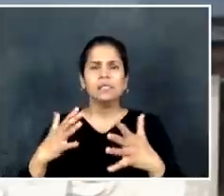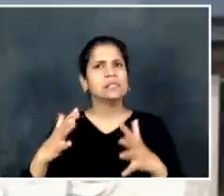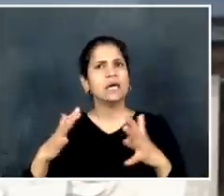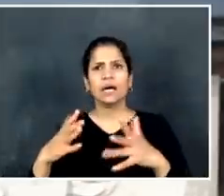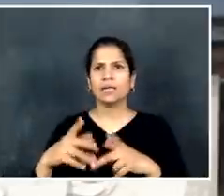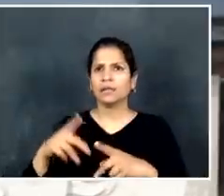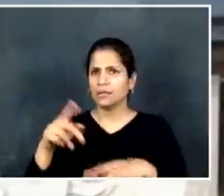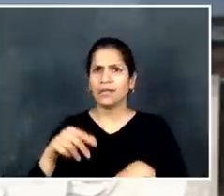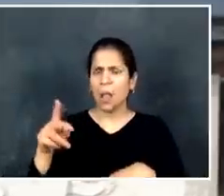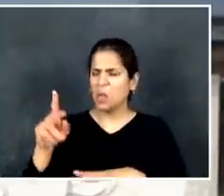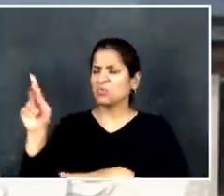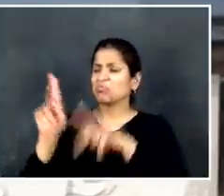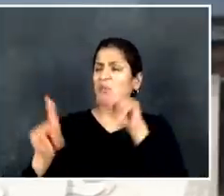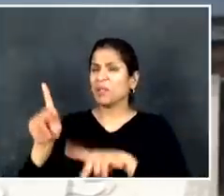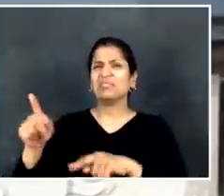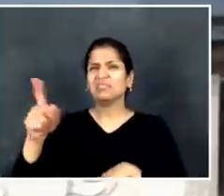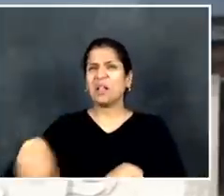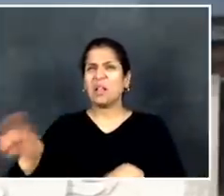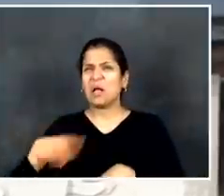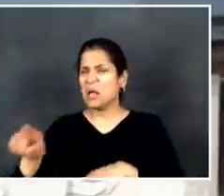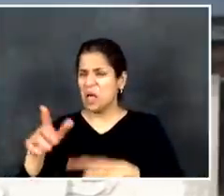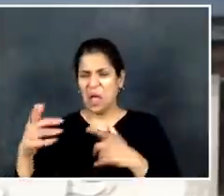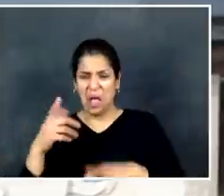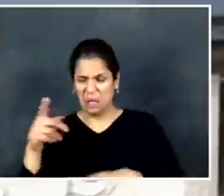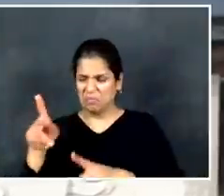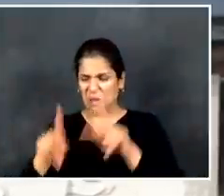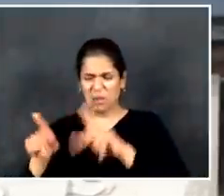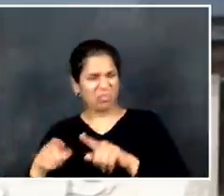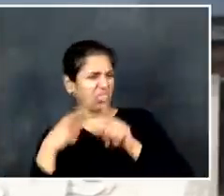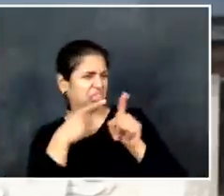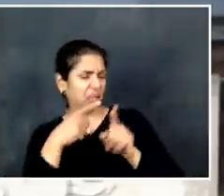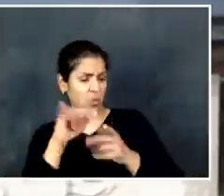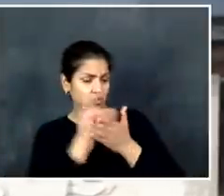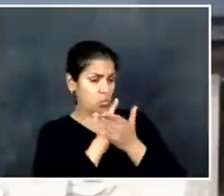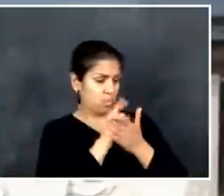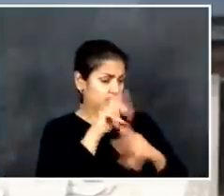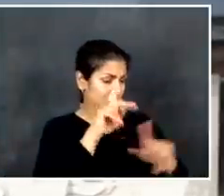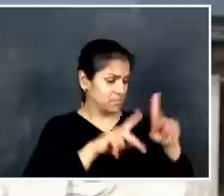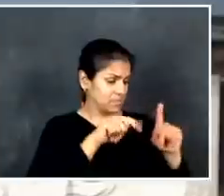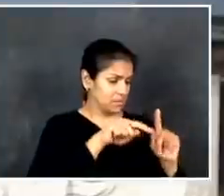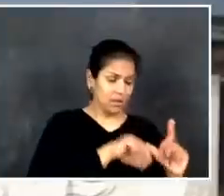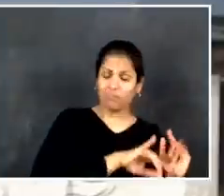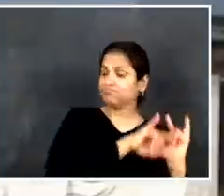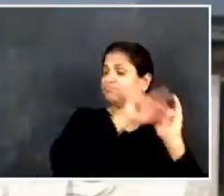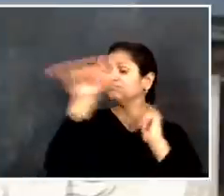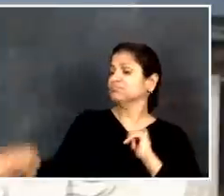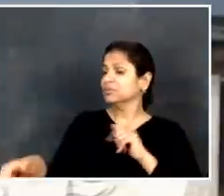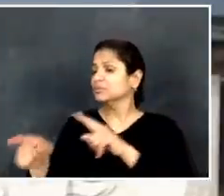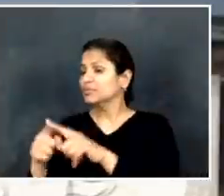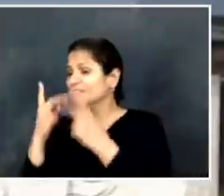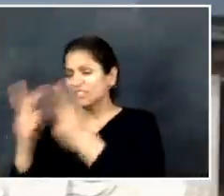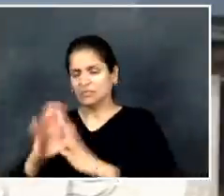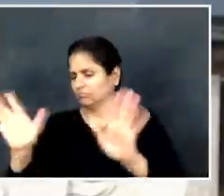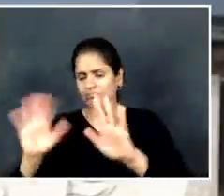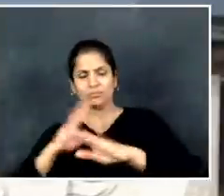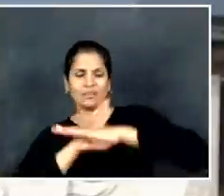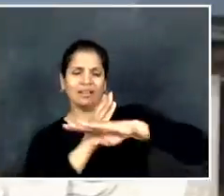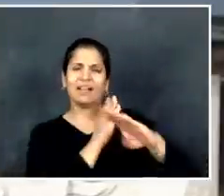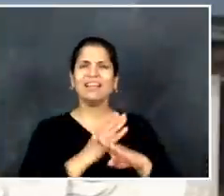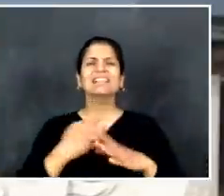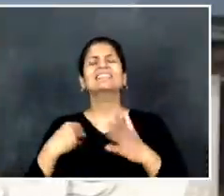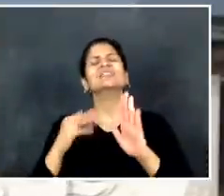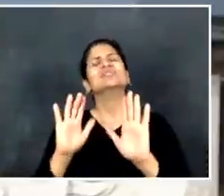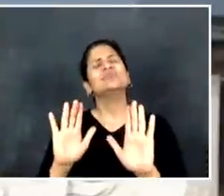federal leadership to work with the states to make sure they reopen carefully, slowly, and if they see anything wrong, that they